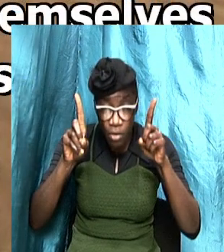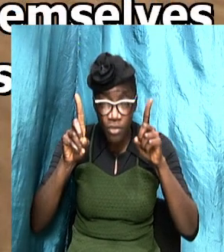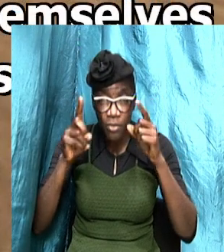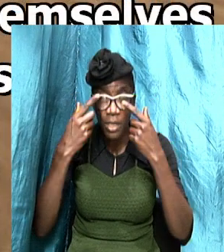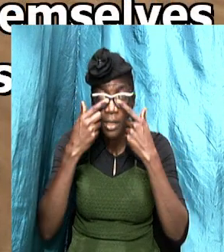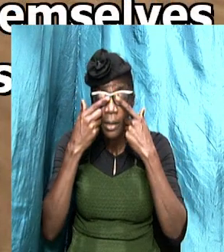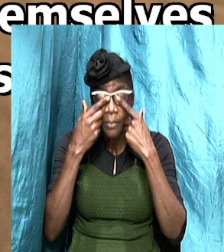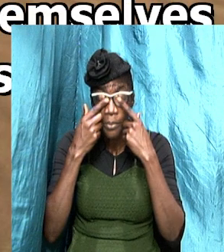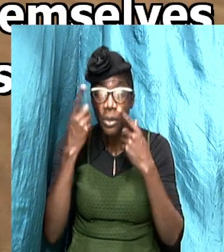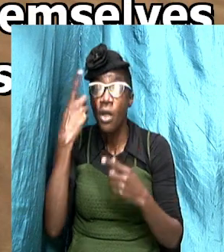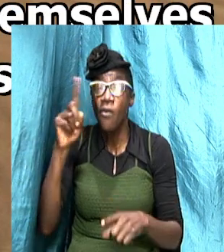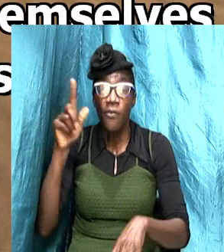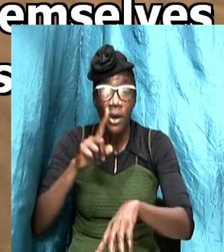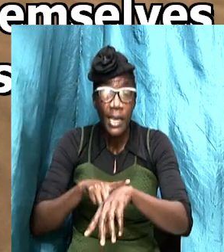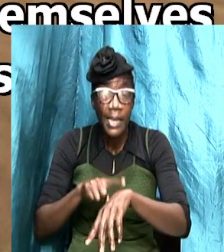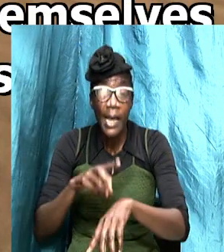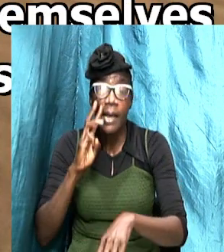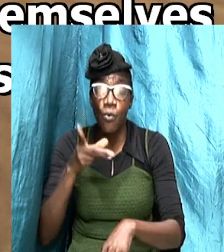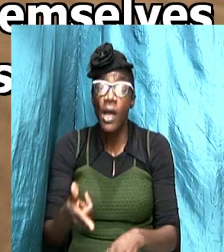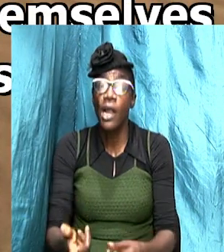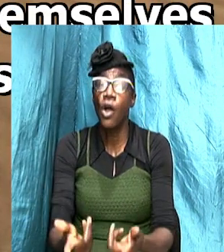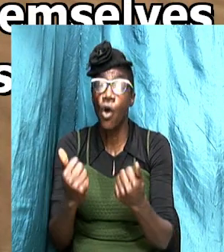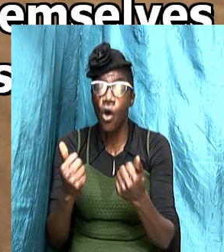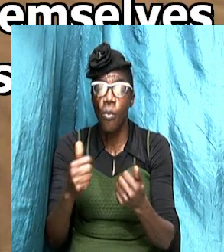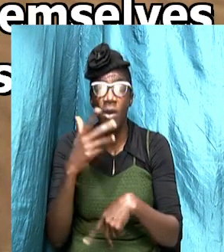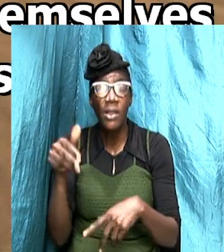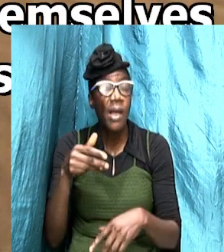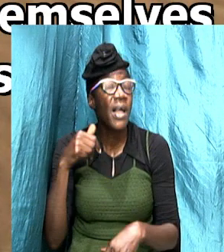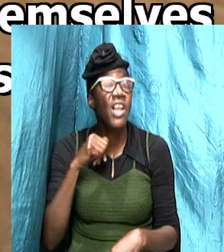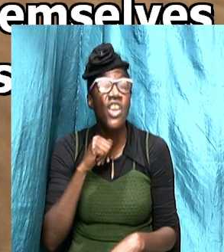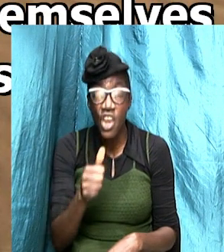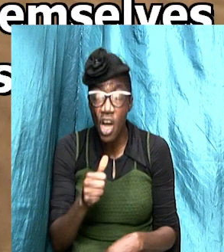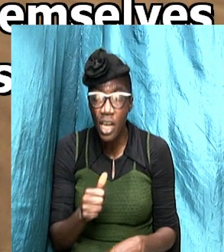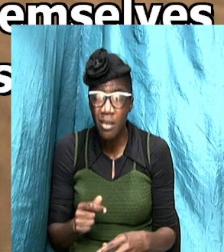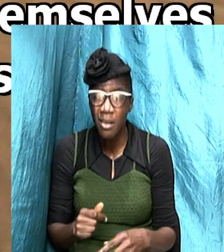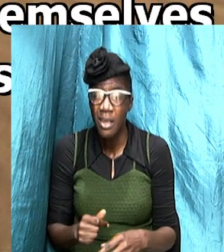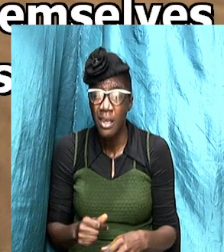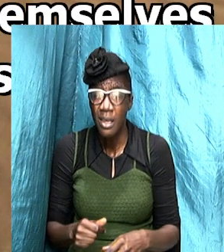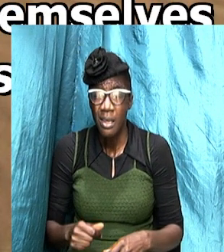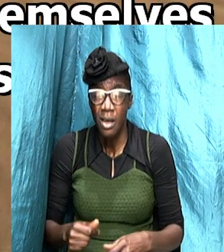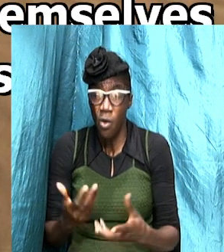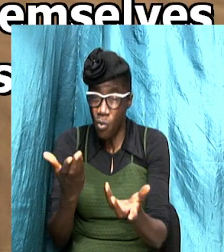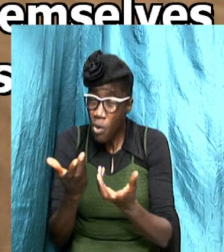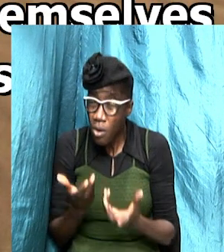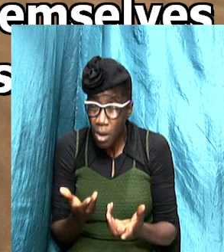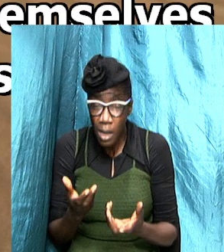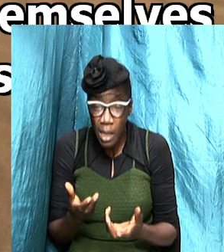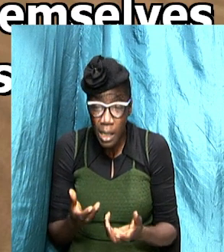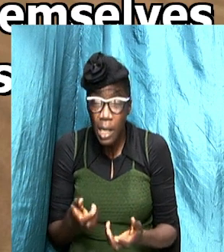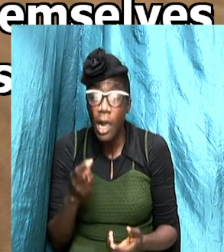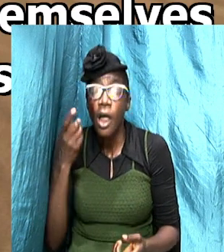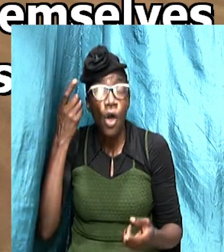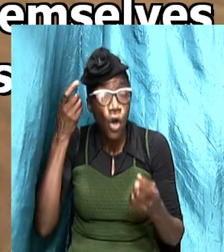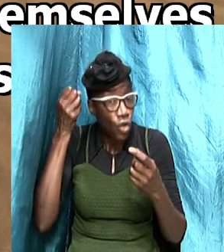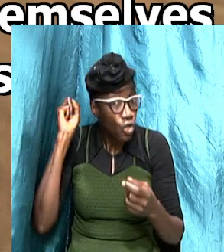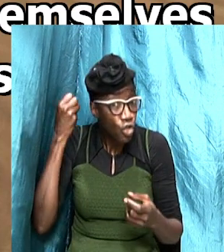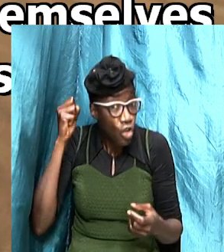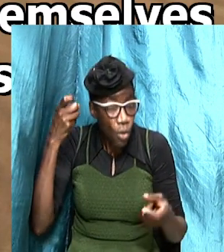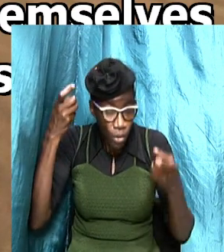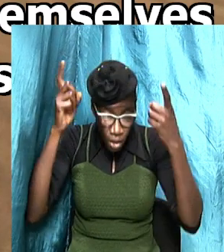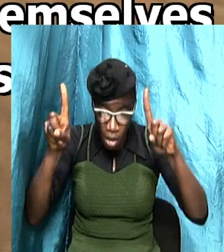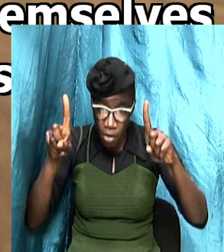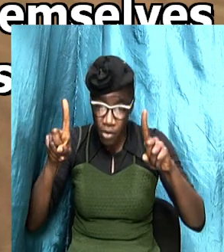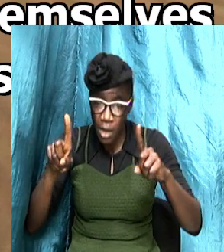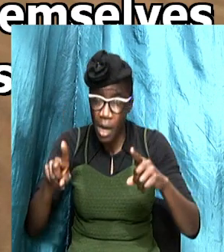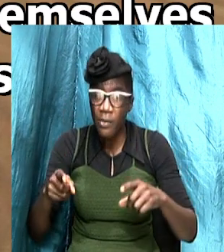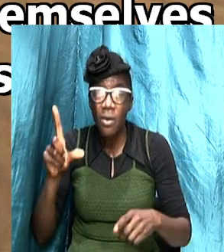for the time will come when they will not endure sound doctrine but after their own loss shall